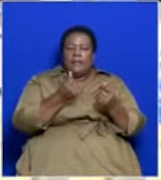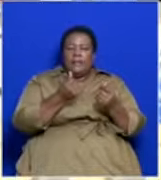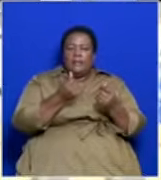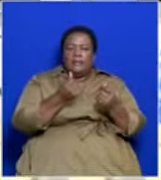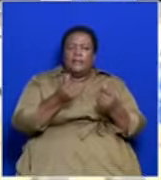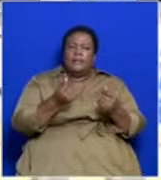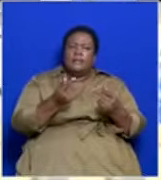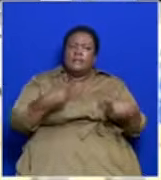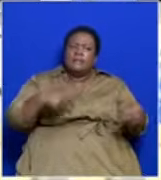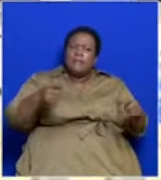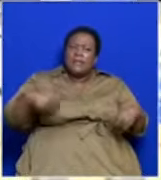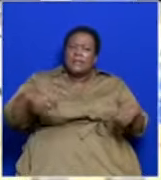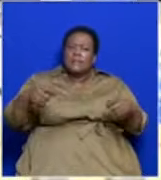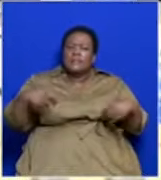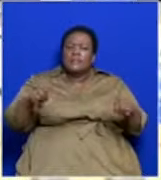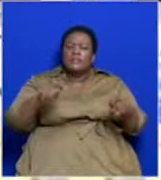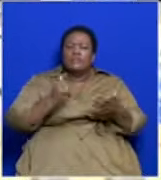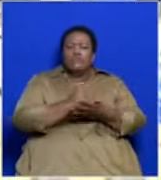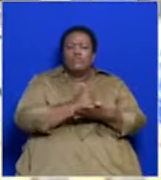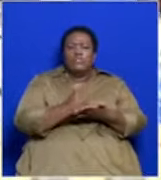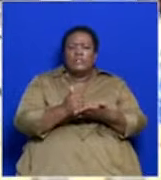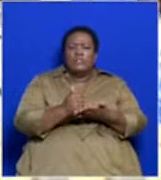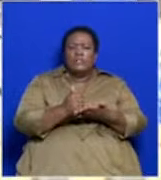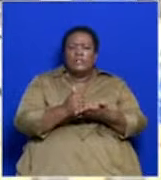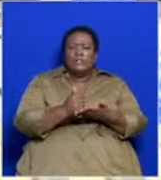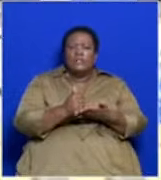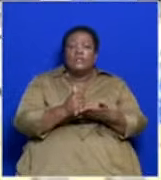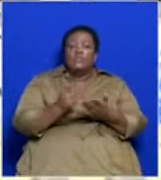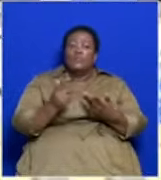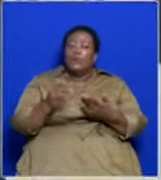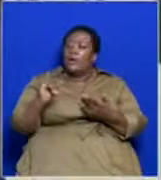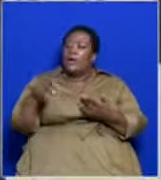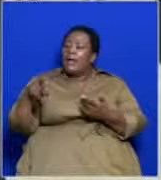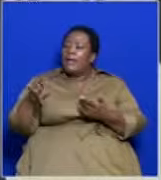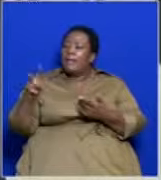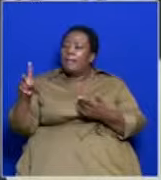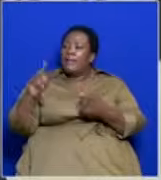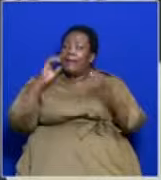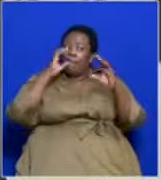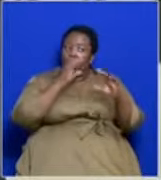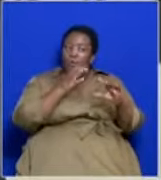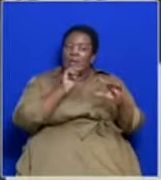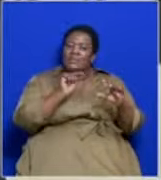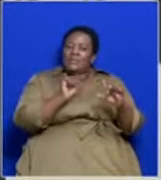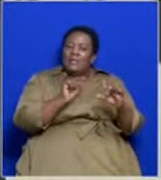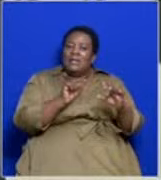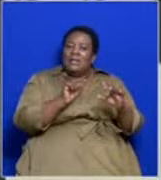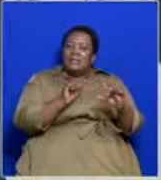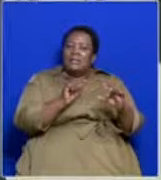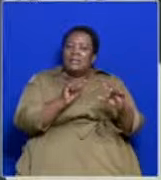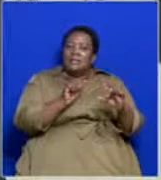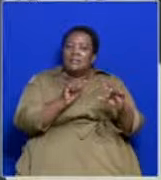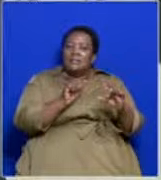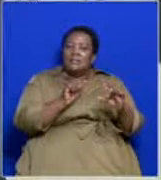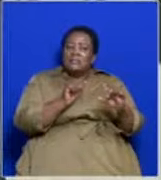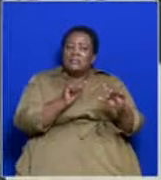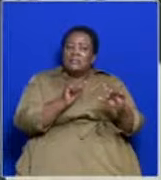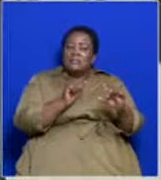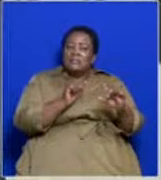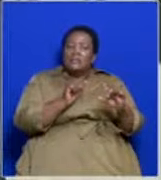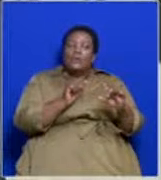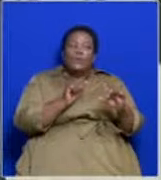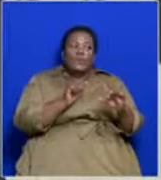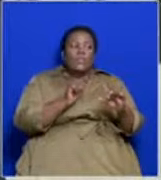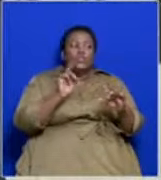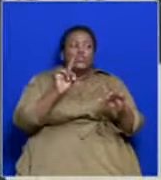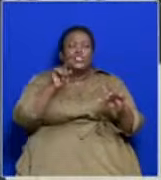the IPID's focus. And that suggested, as if that suggested that that's what you thought is